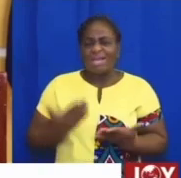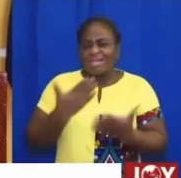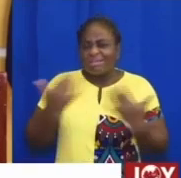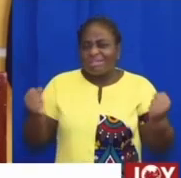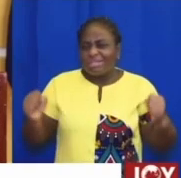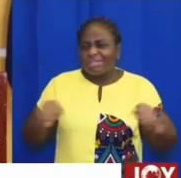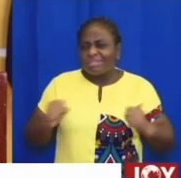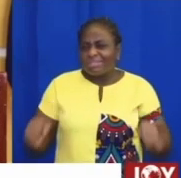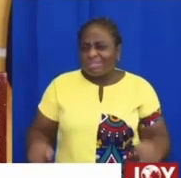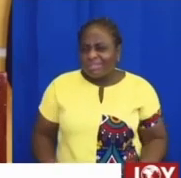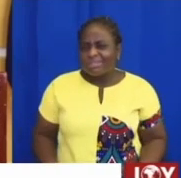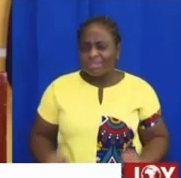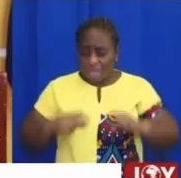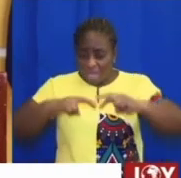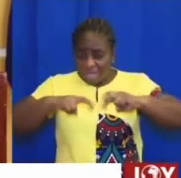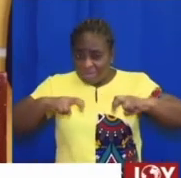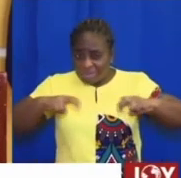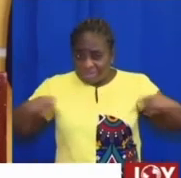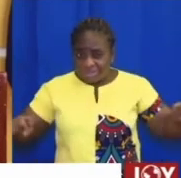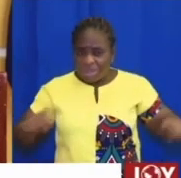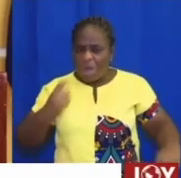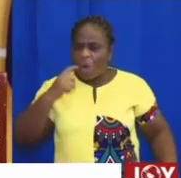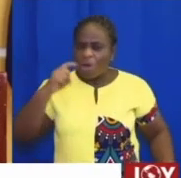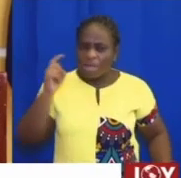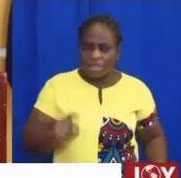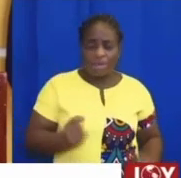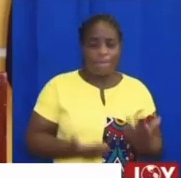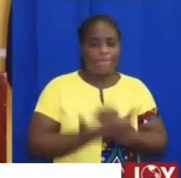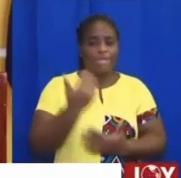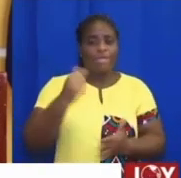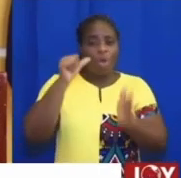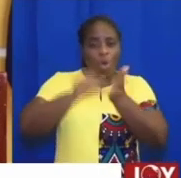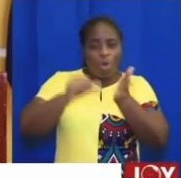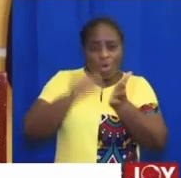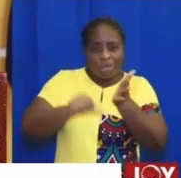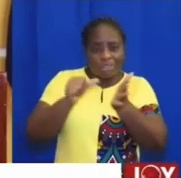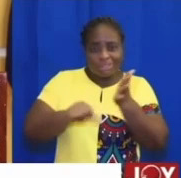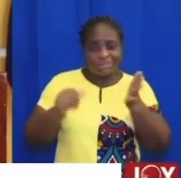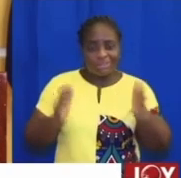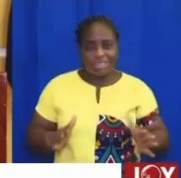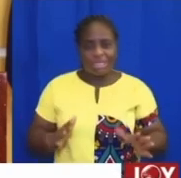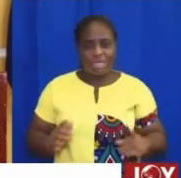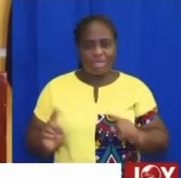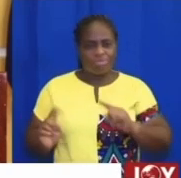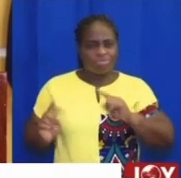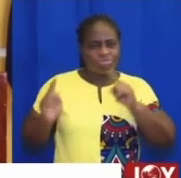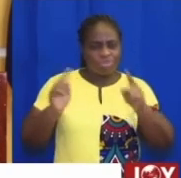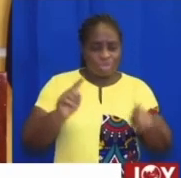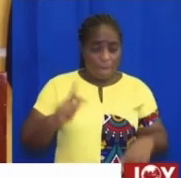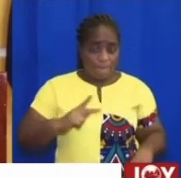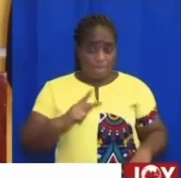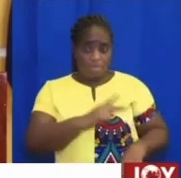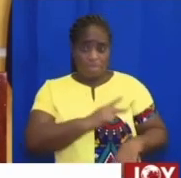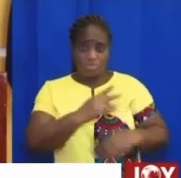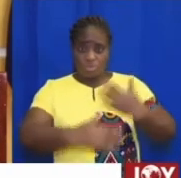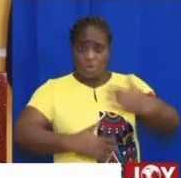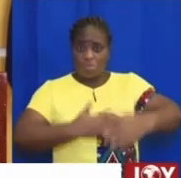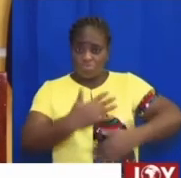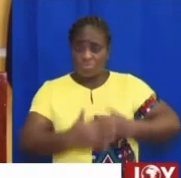my instigation to audit by the Auditor General and are going through parliamentary